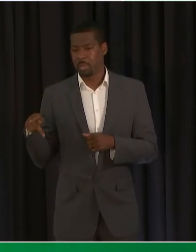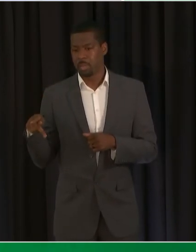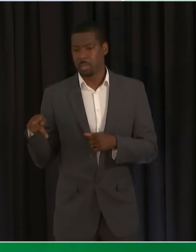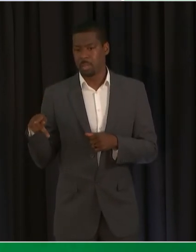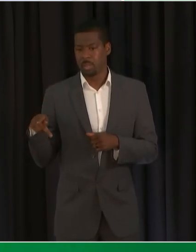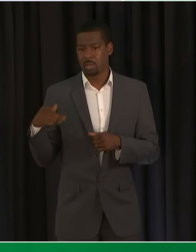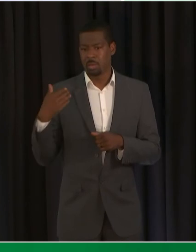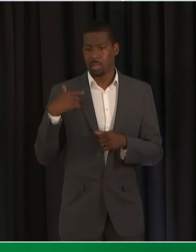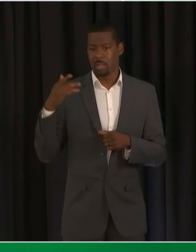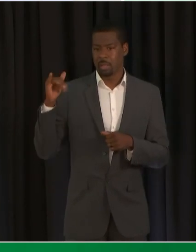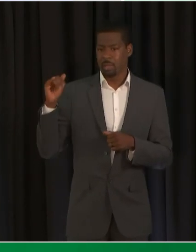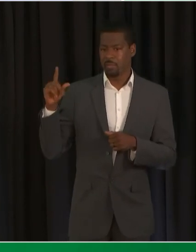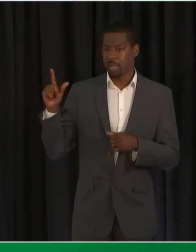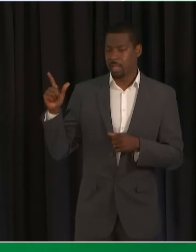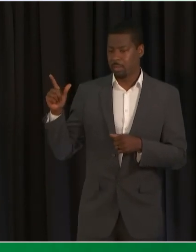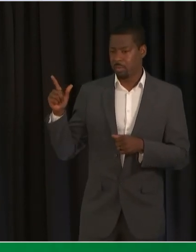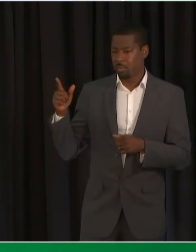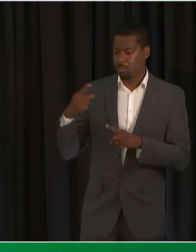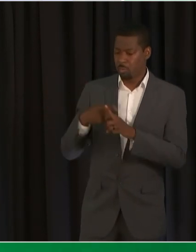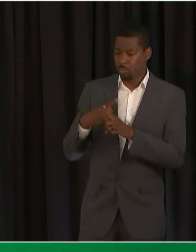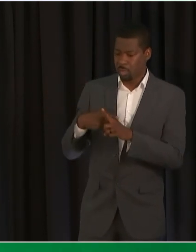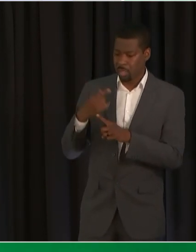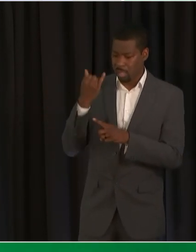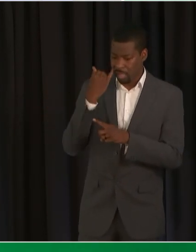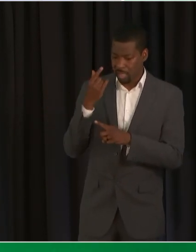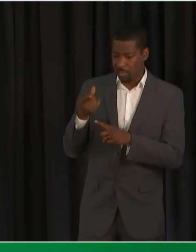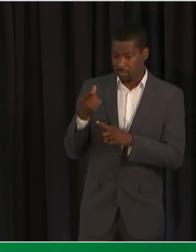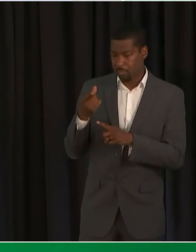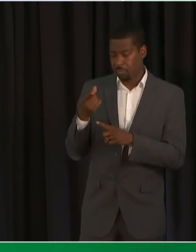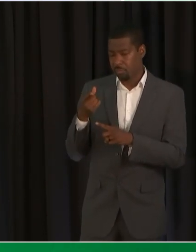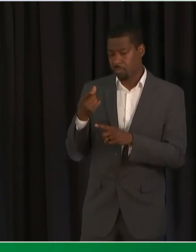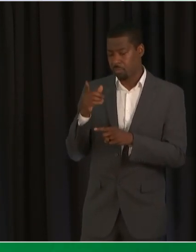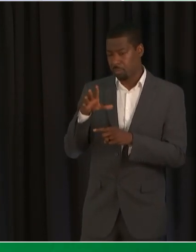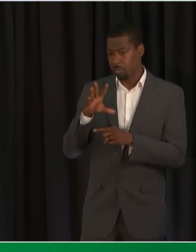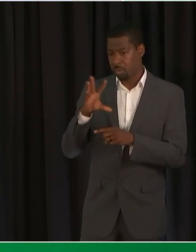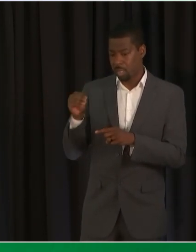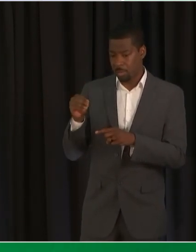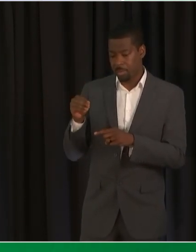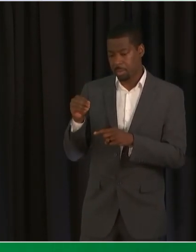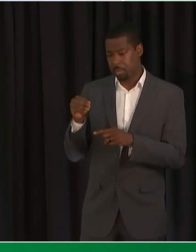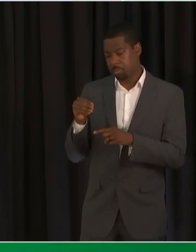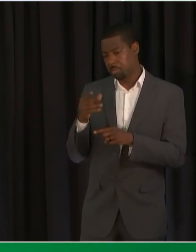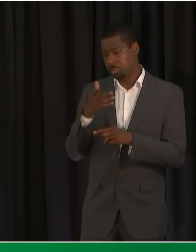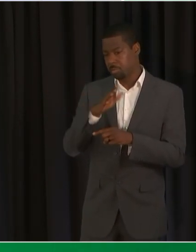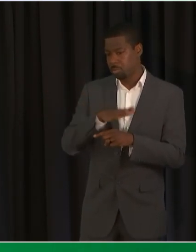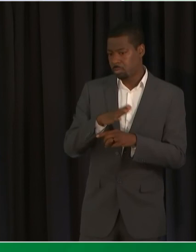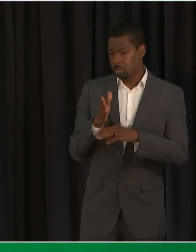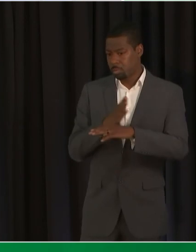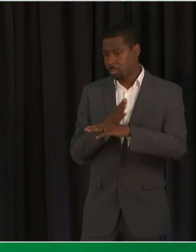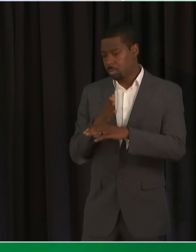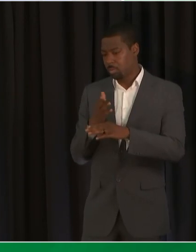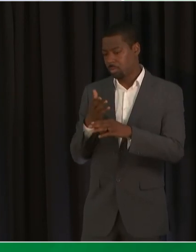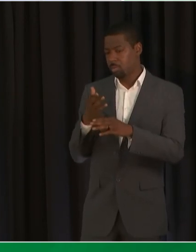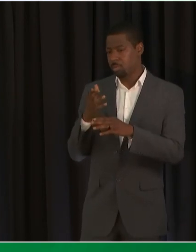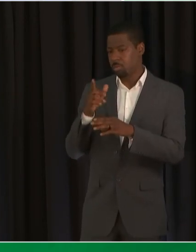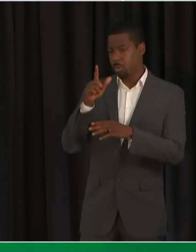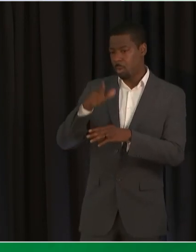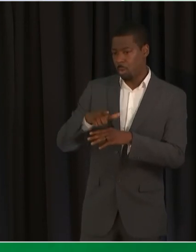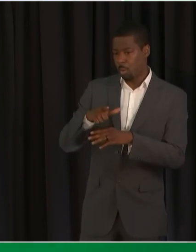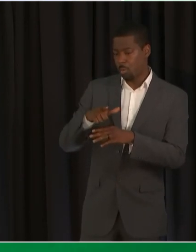you have the EIDL grant. If your company is located in a low to moderate income area, okay, go to